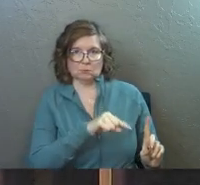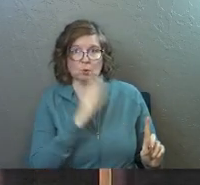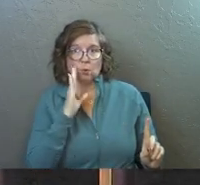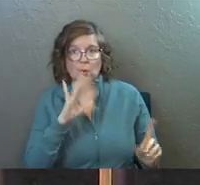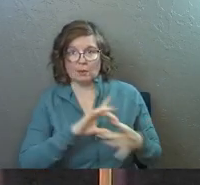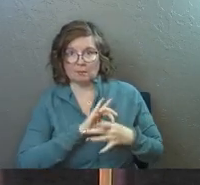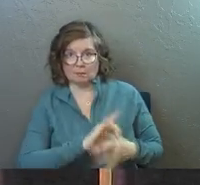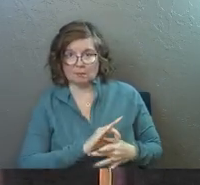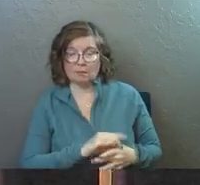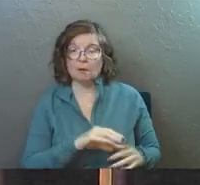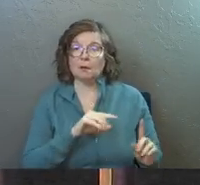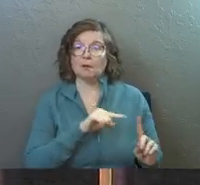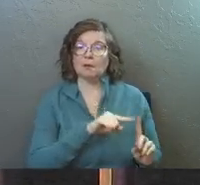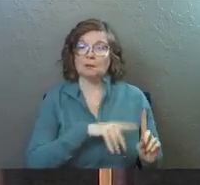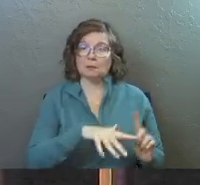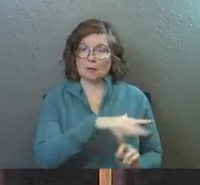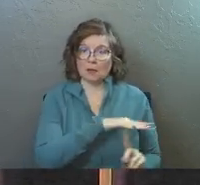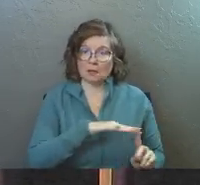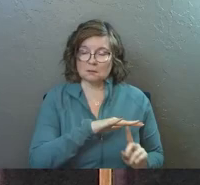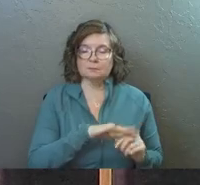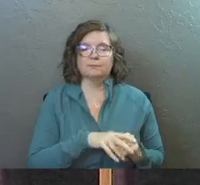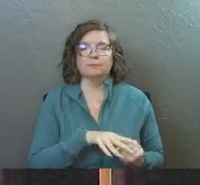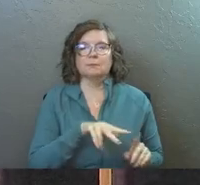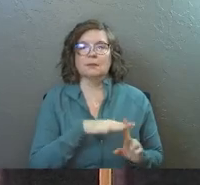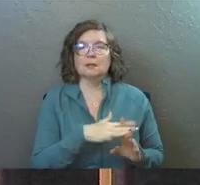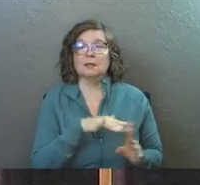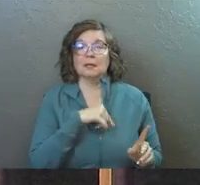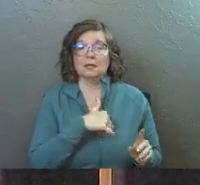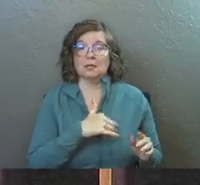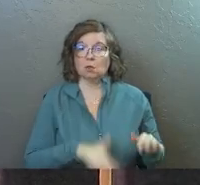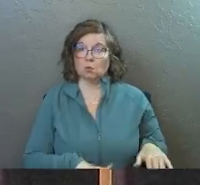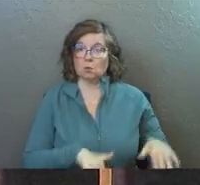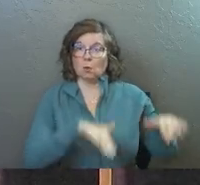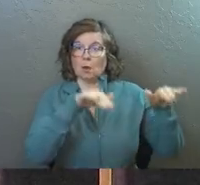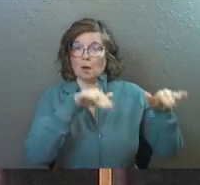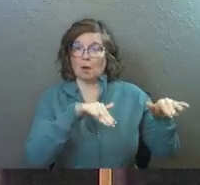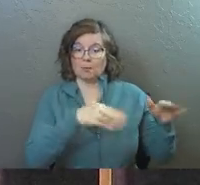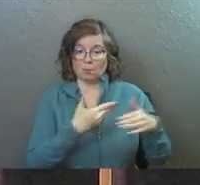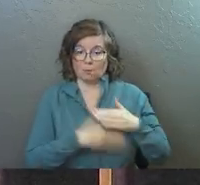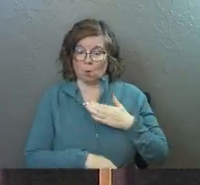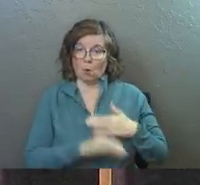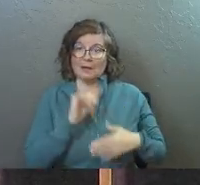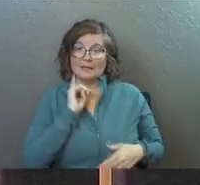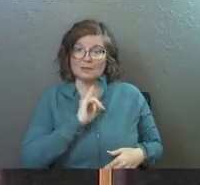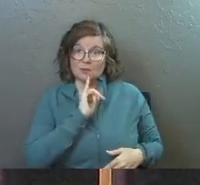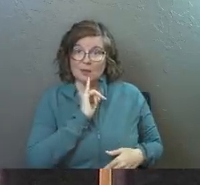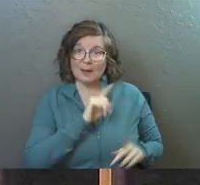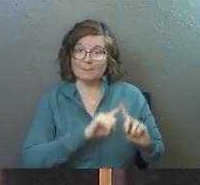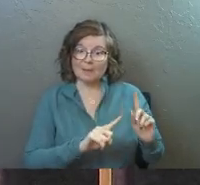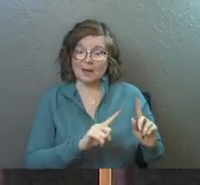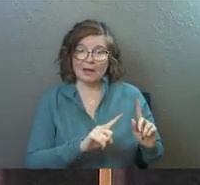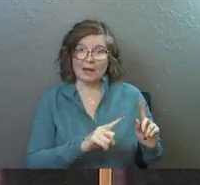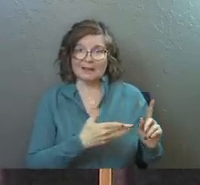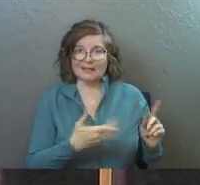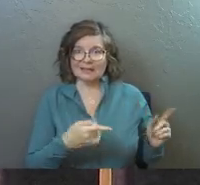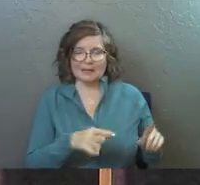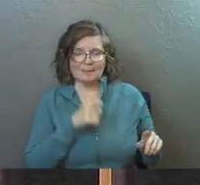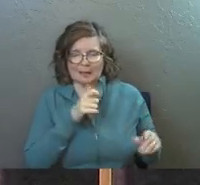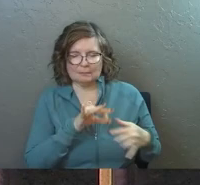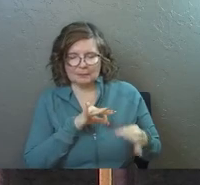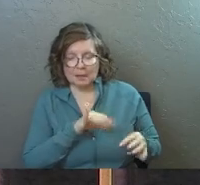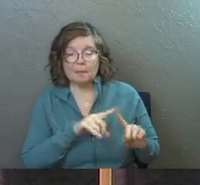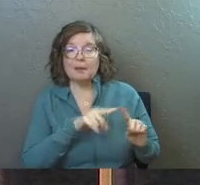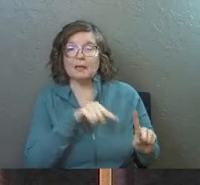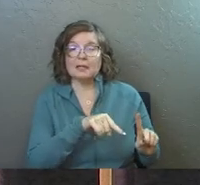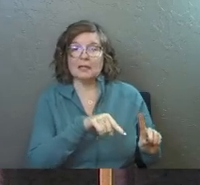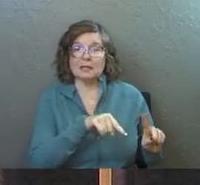you know the context. Moses grew up. He was born to an Israelite family, but some things went down, and I won't go into it, but